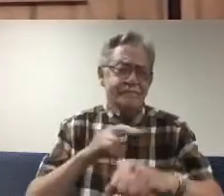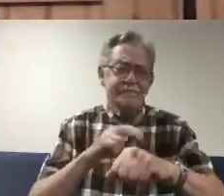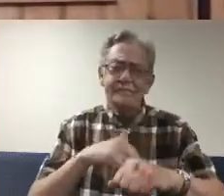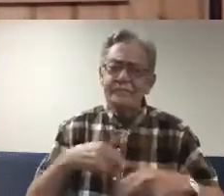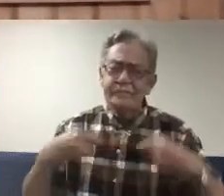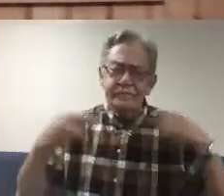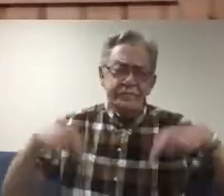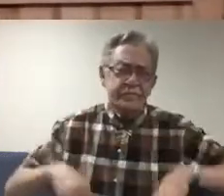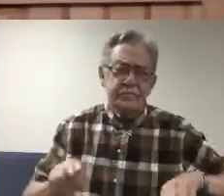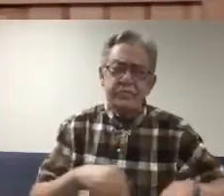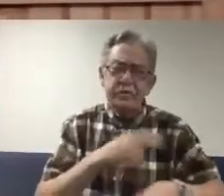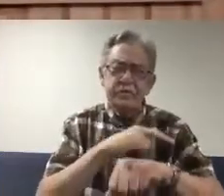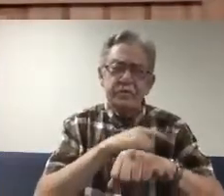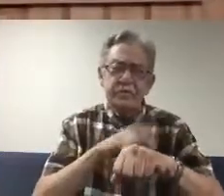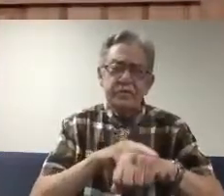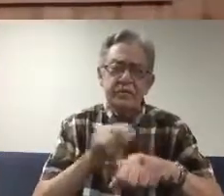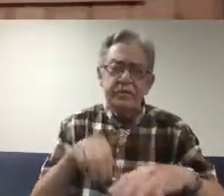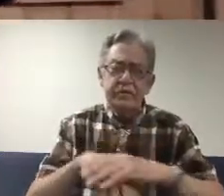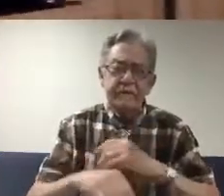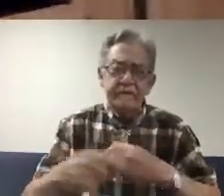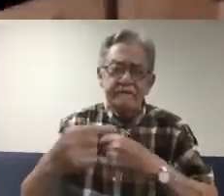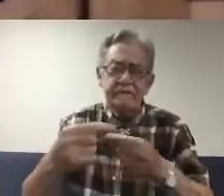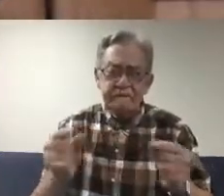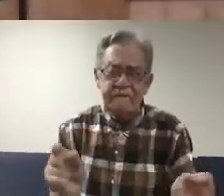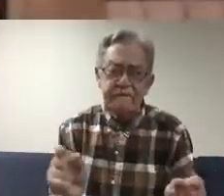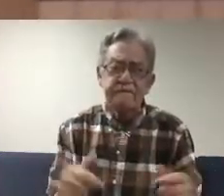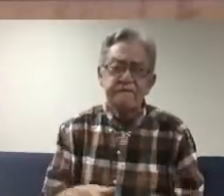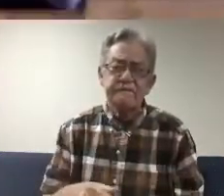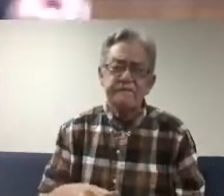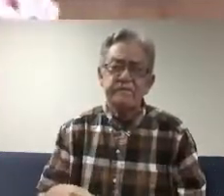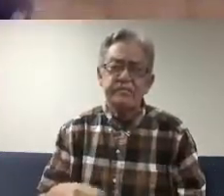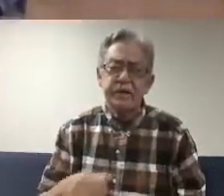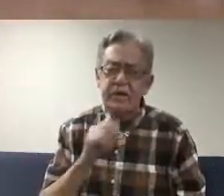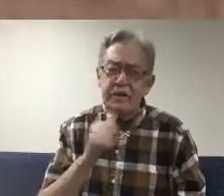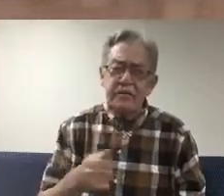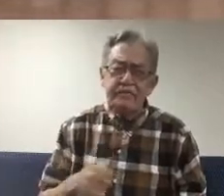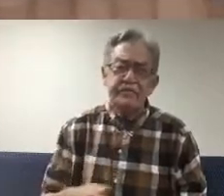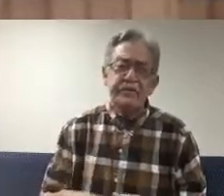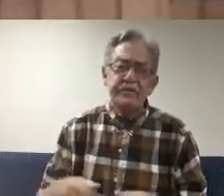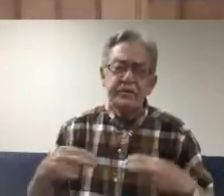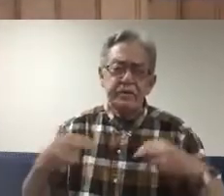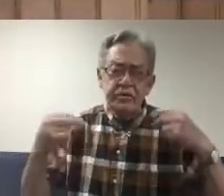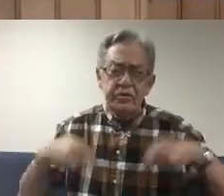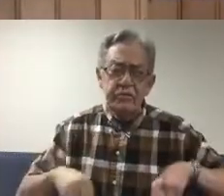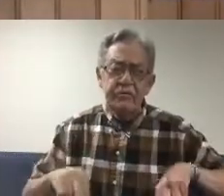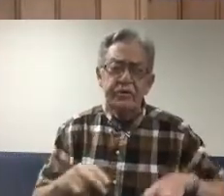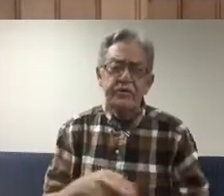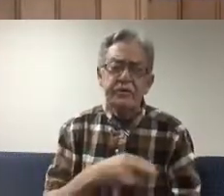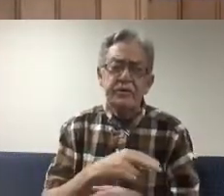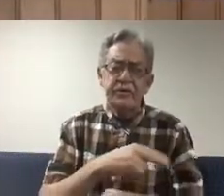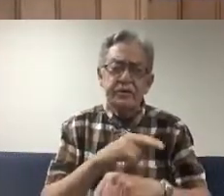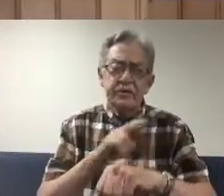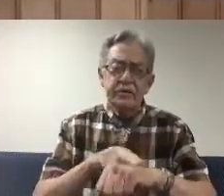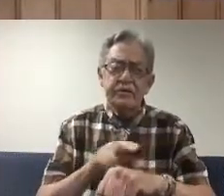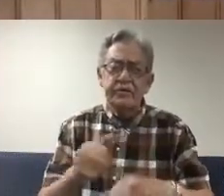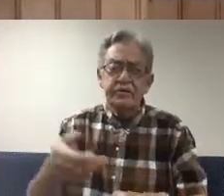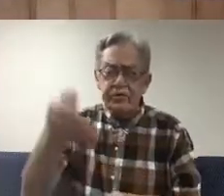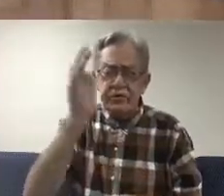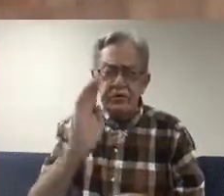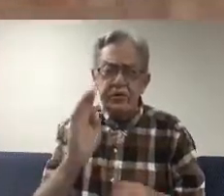Ephesians. Chapter 1 is a huge sentence, and chapter 2 also, but we'll break it up a little bit. So he is talking to the